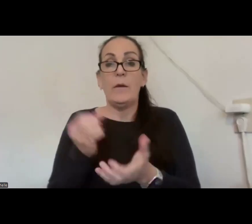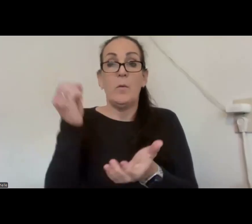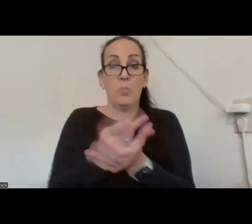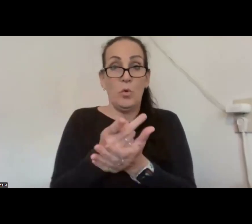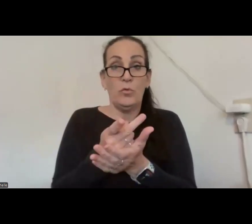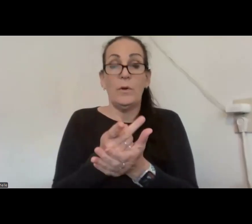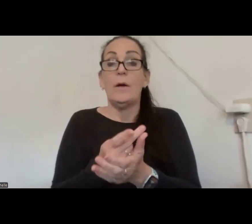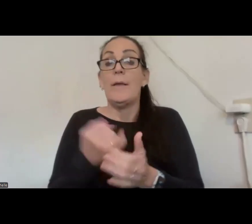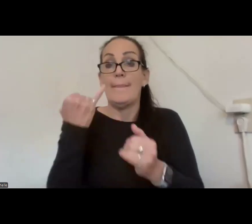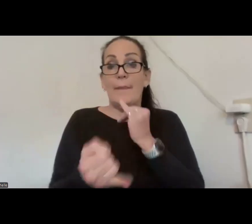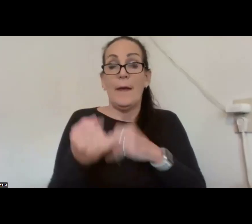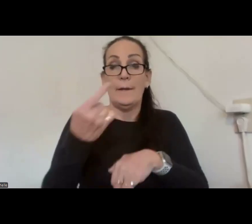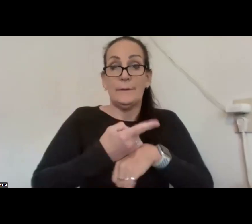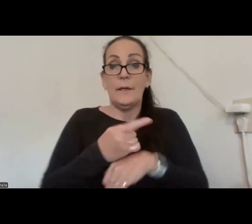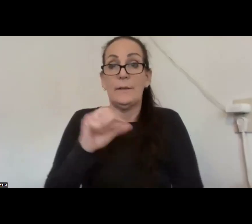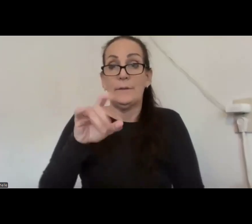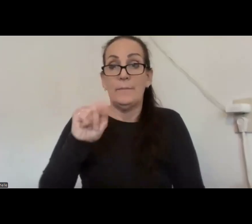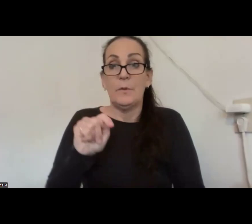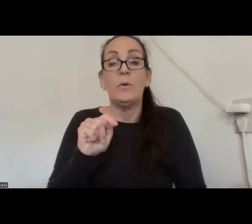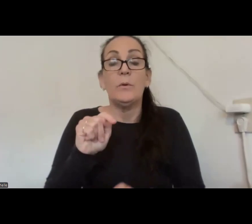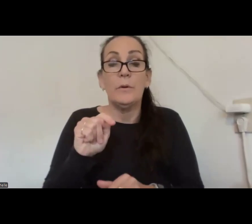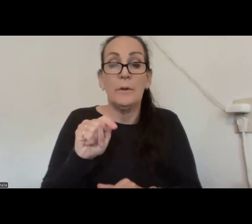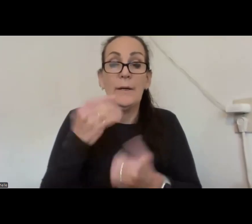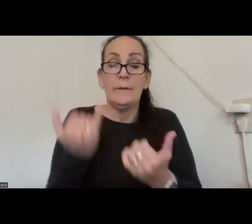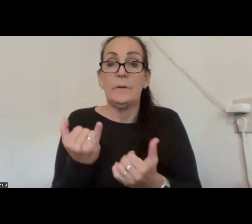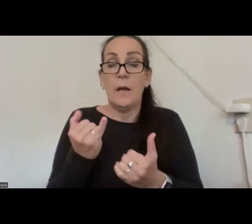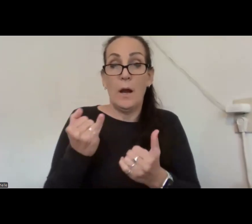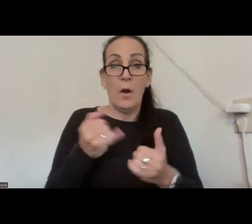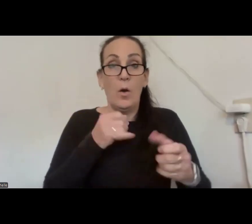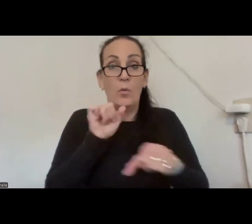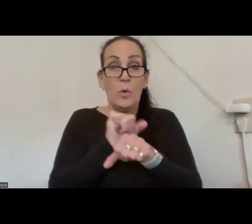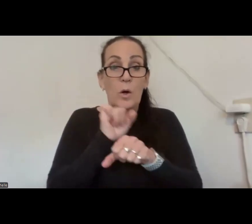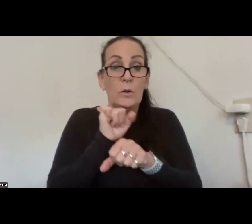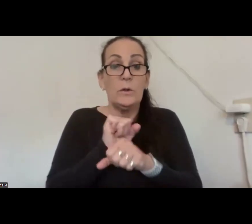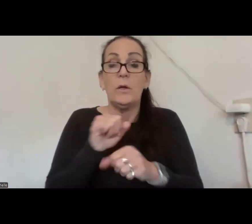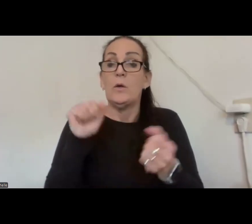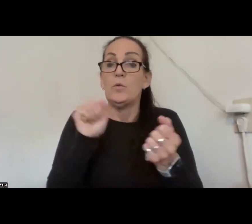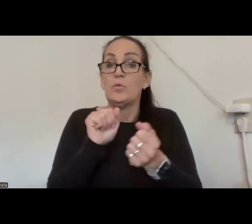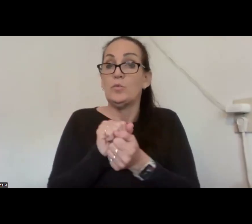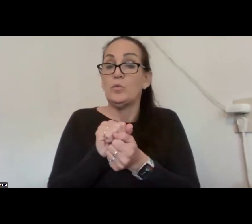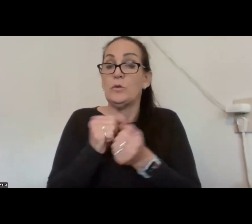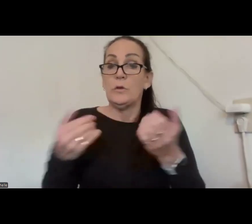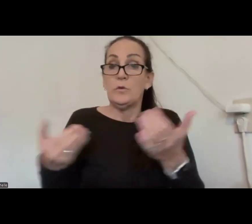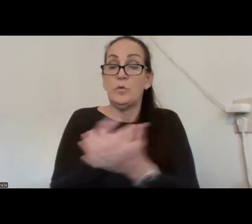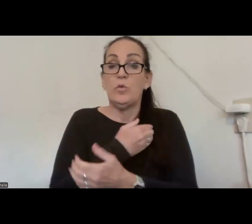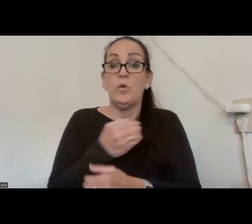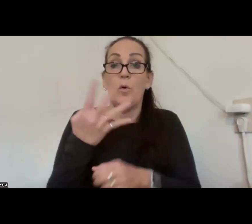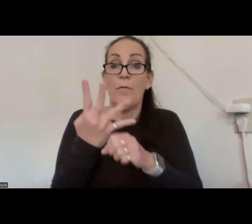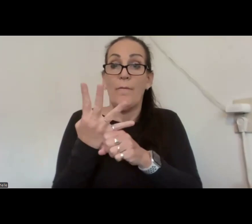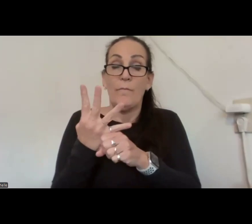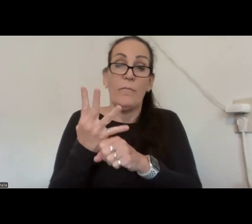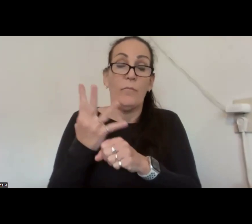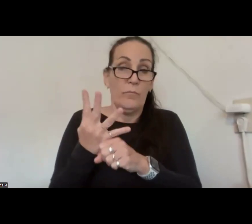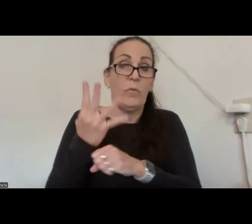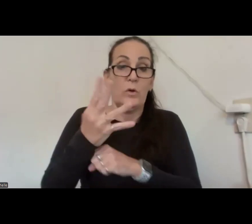day of September, and we're now operating with a new 4-year horizon, 2025 through 2029.